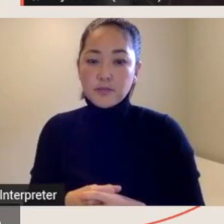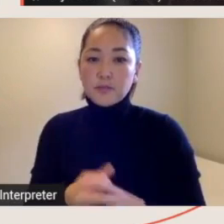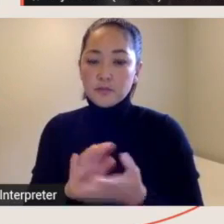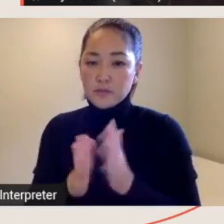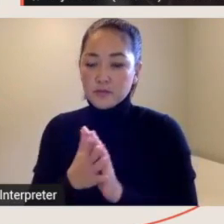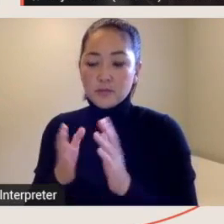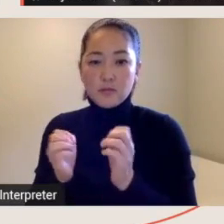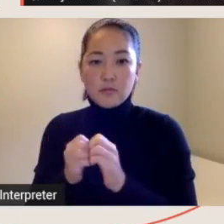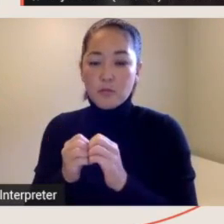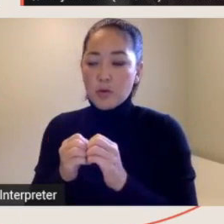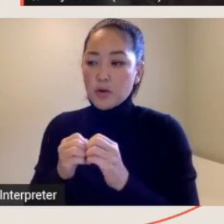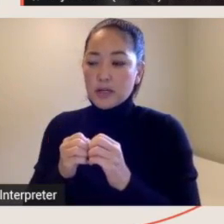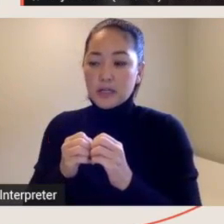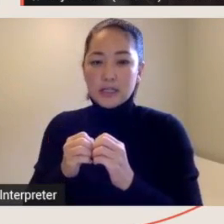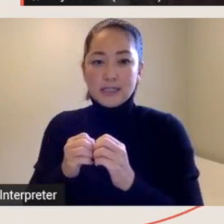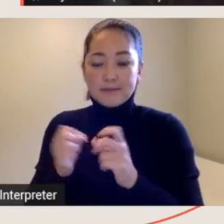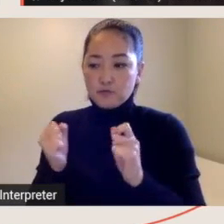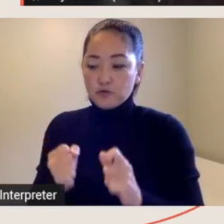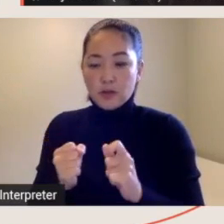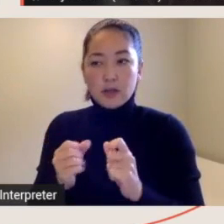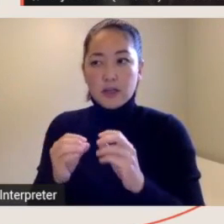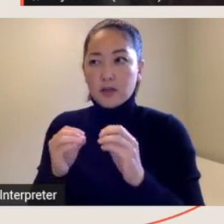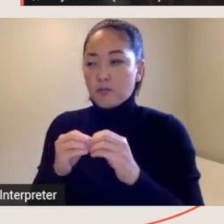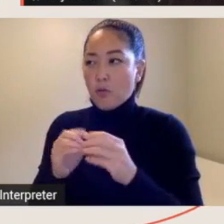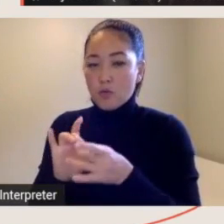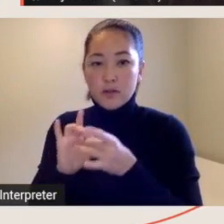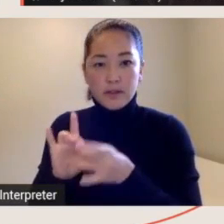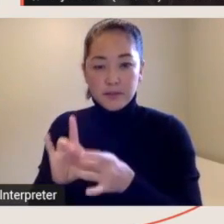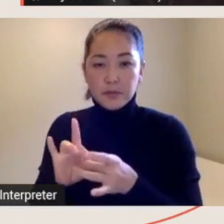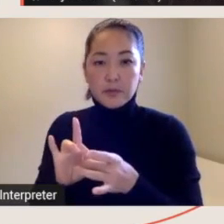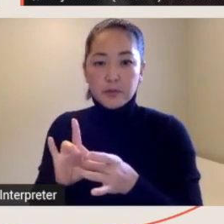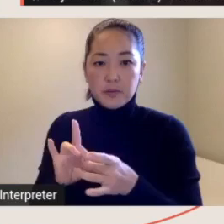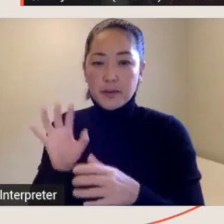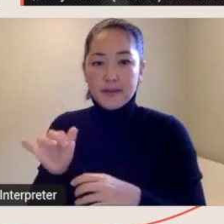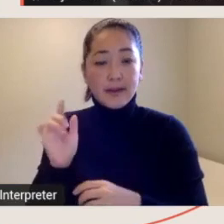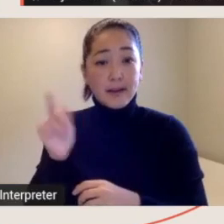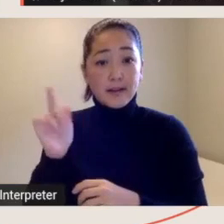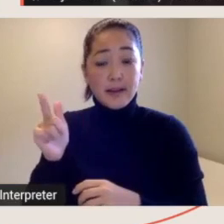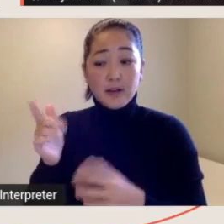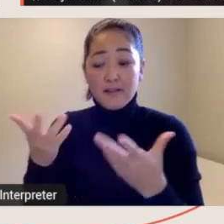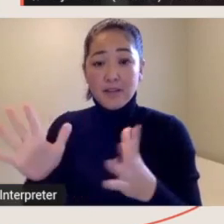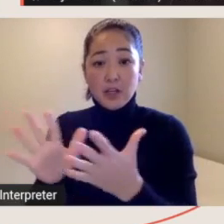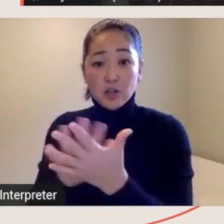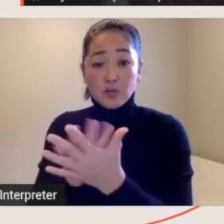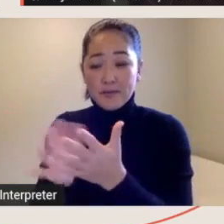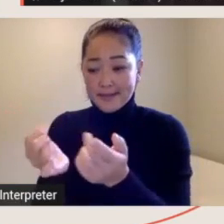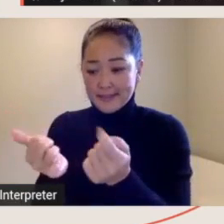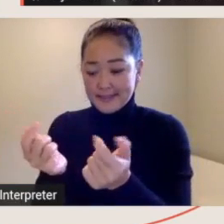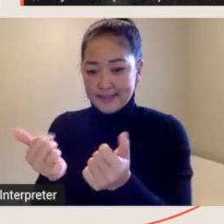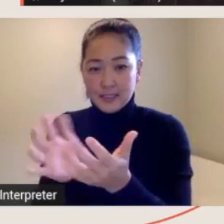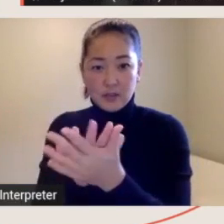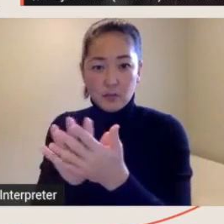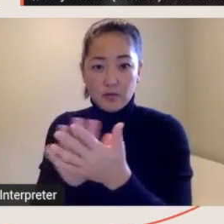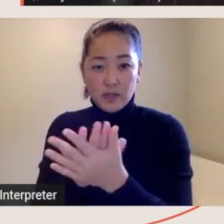and deeper, mm-hmm. and relatable, I would say, that it was definitely, eventually, while we were finishing the film and editing the film, we